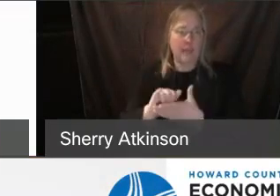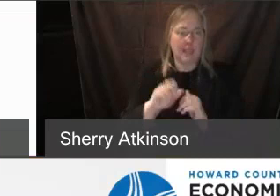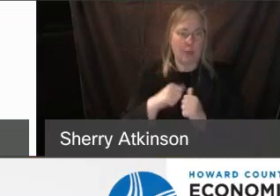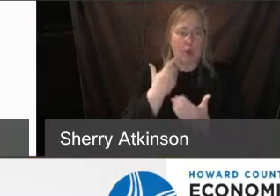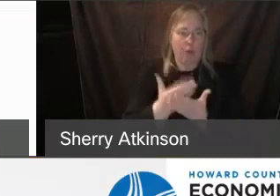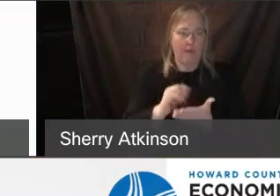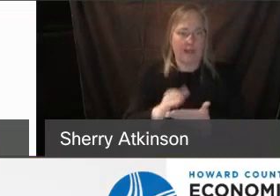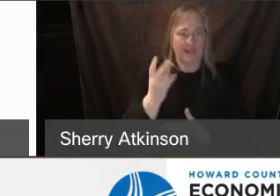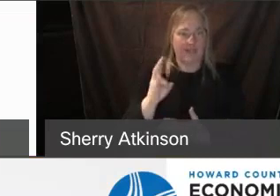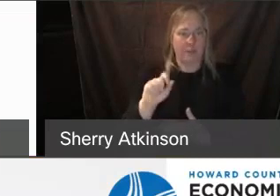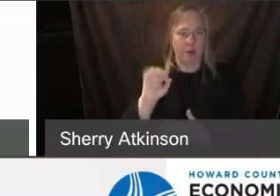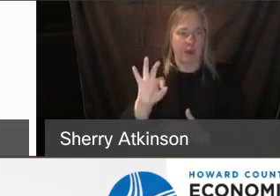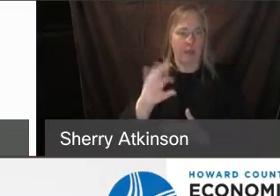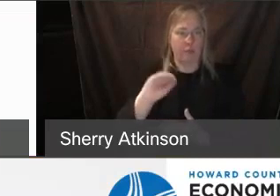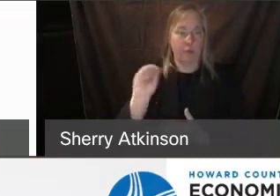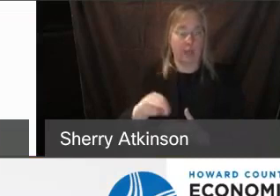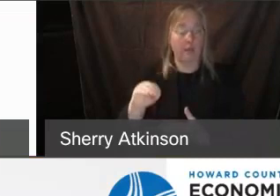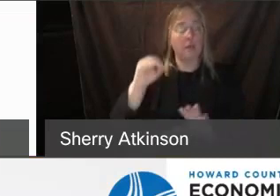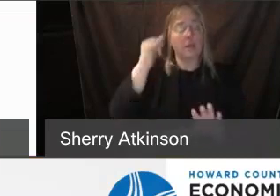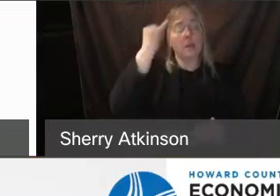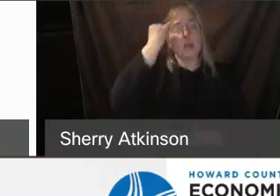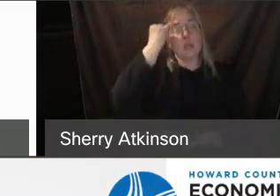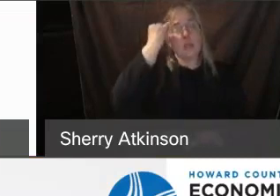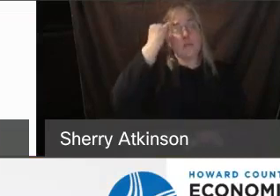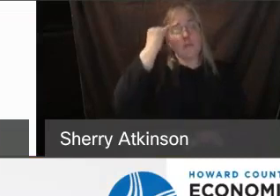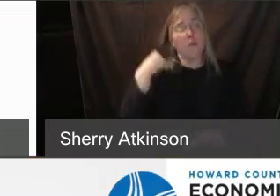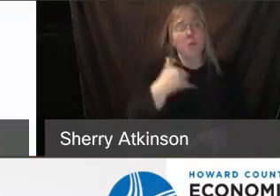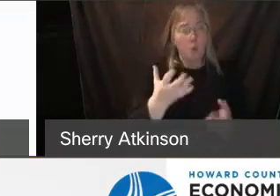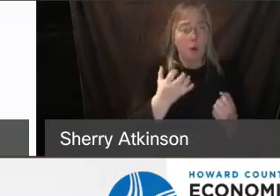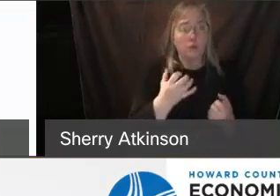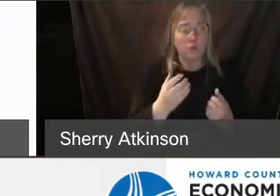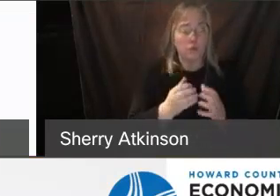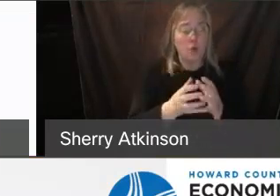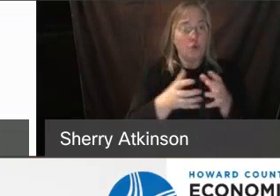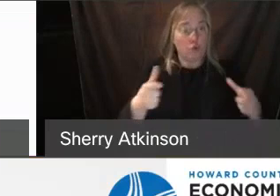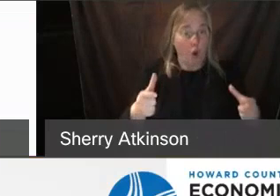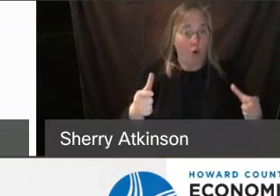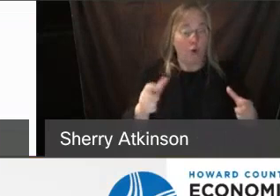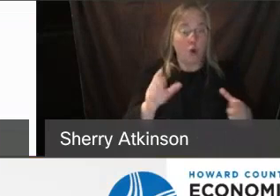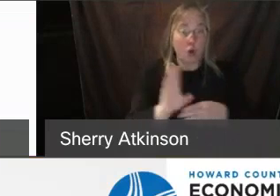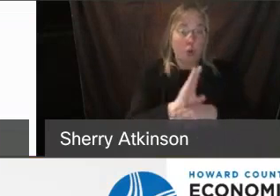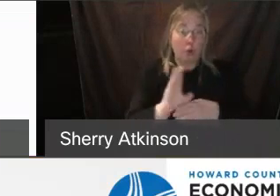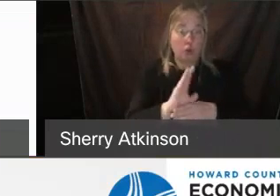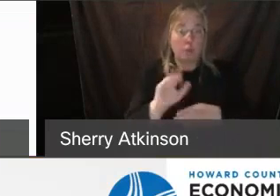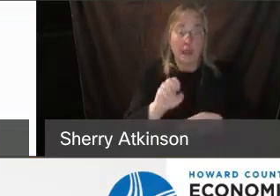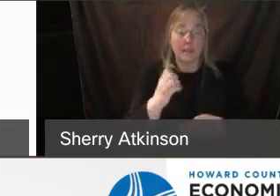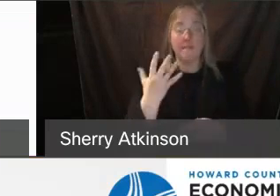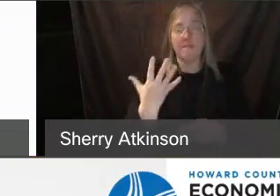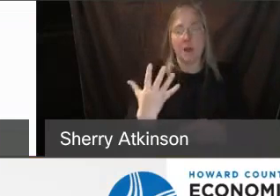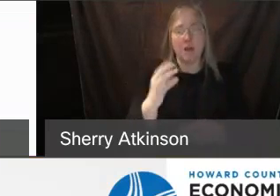at the 17.9%. If we wanted to grow the commercial base by 1%,